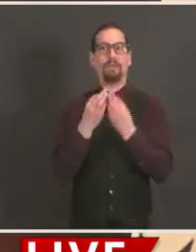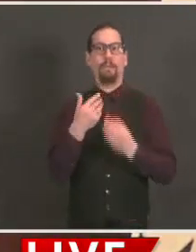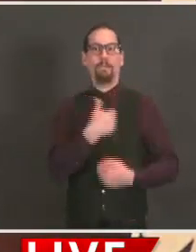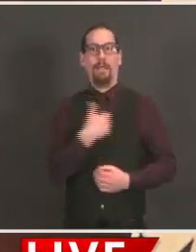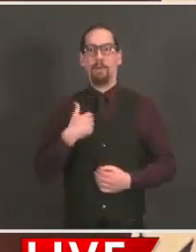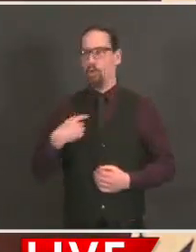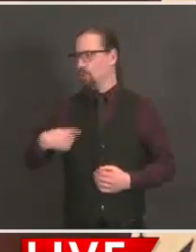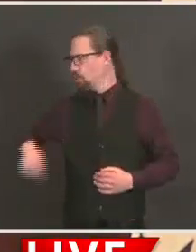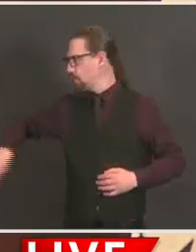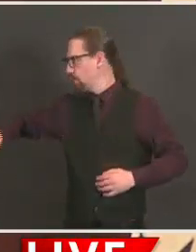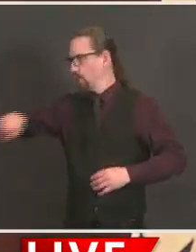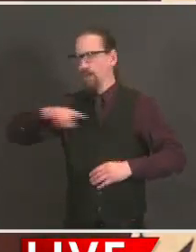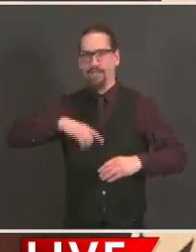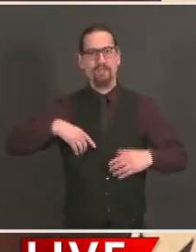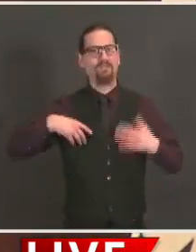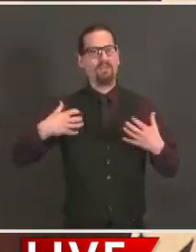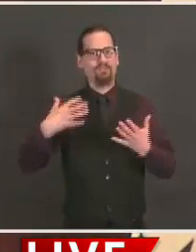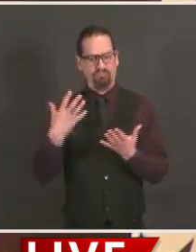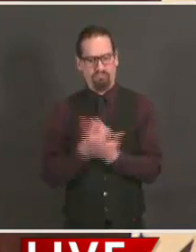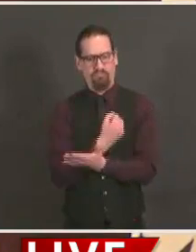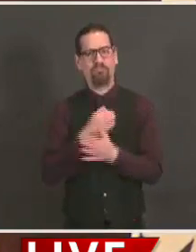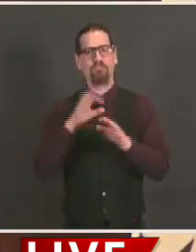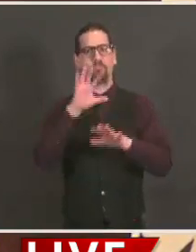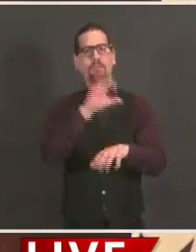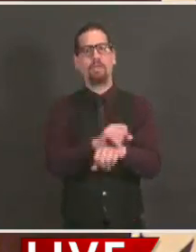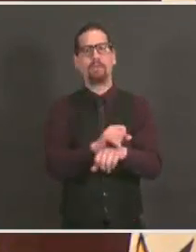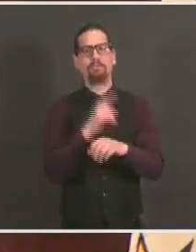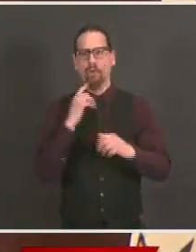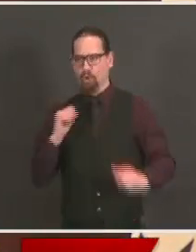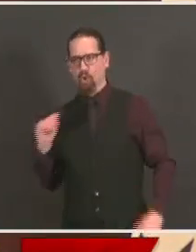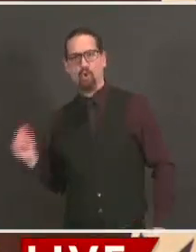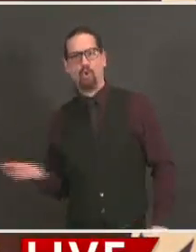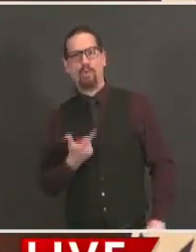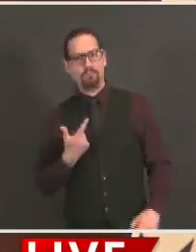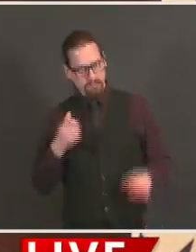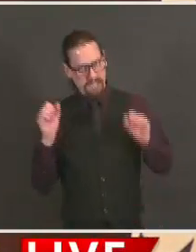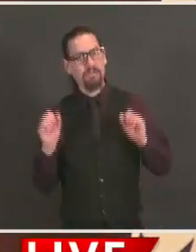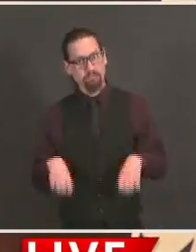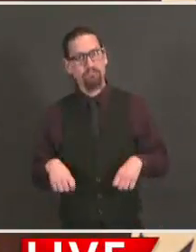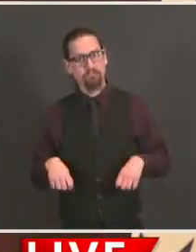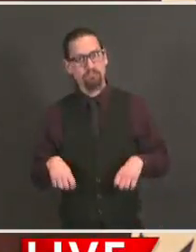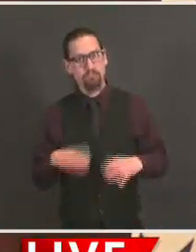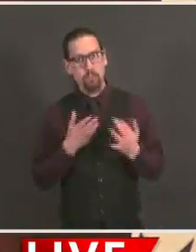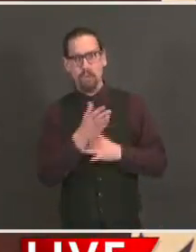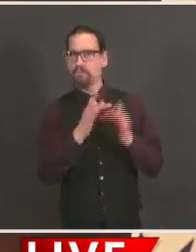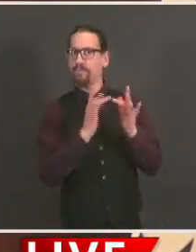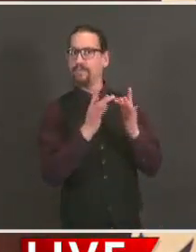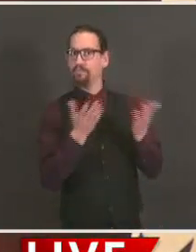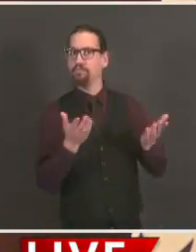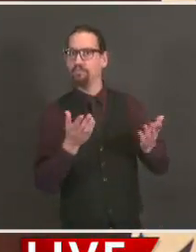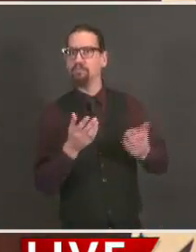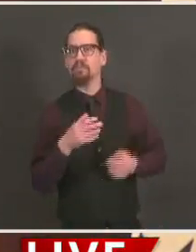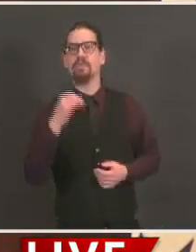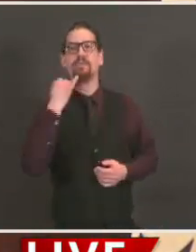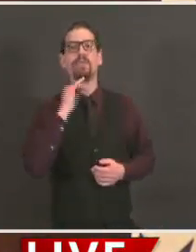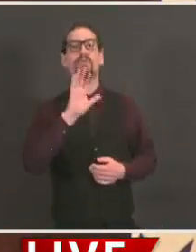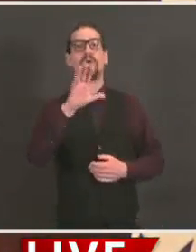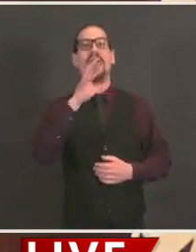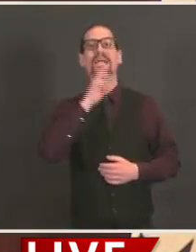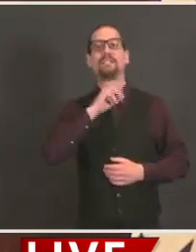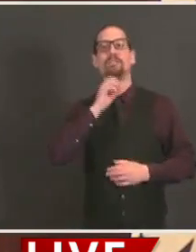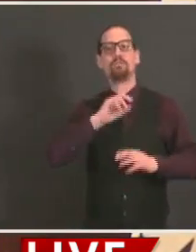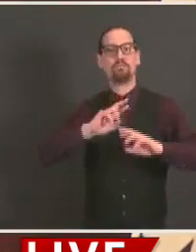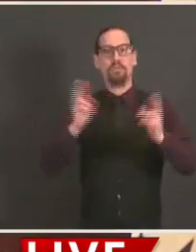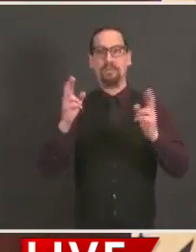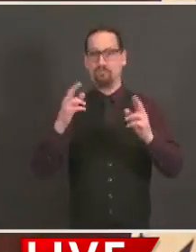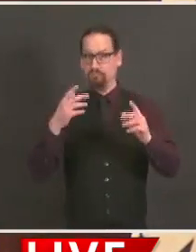When the registration period opens for your group, it will be first come, first serve. As more vaccines come in, more